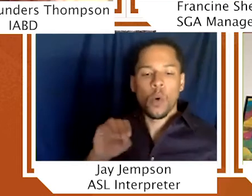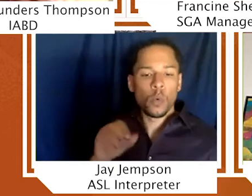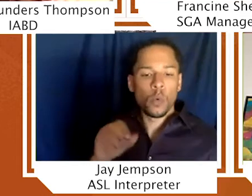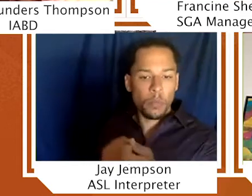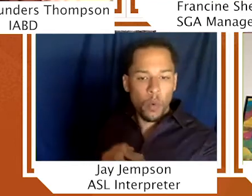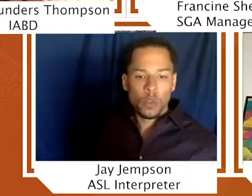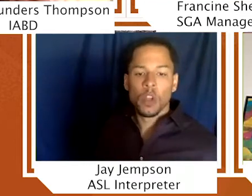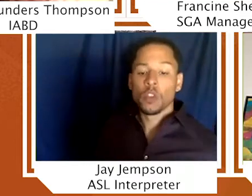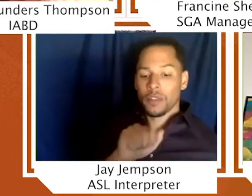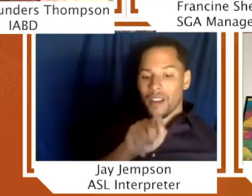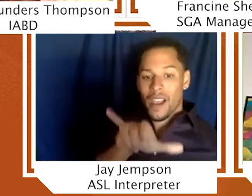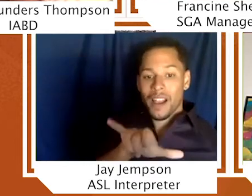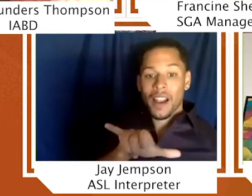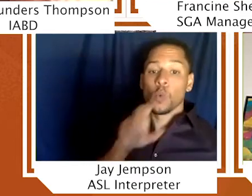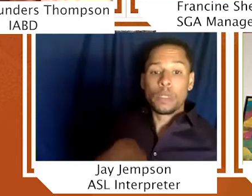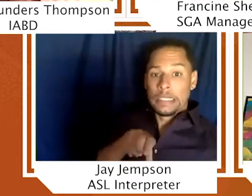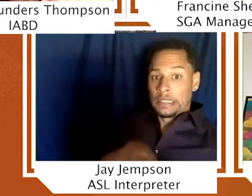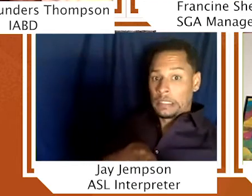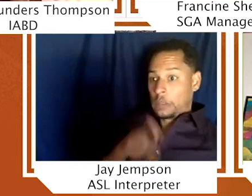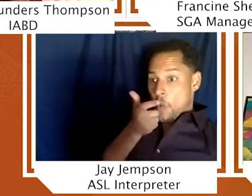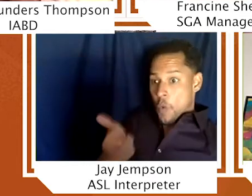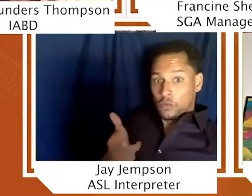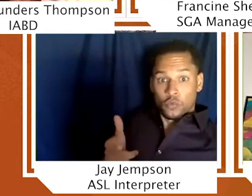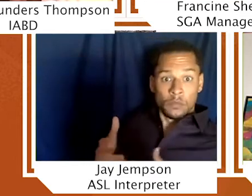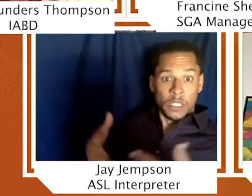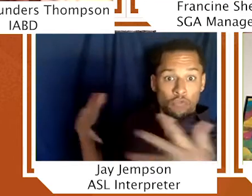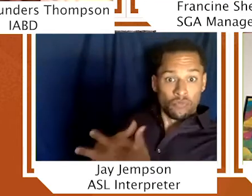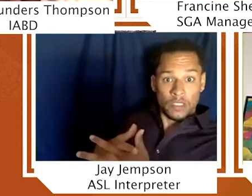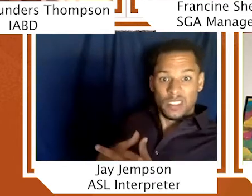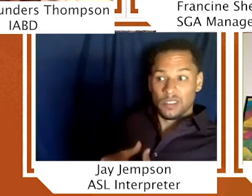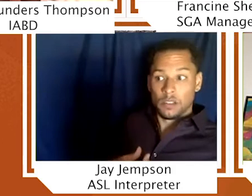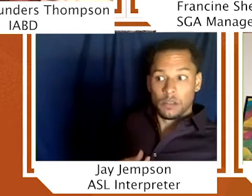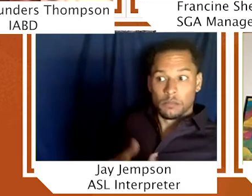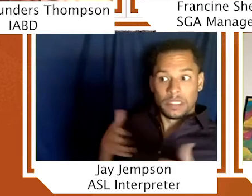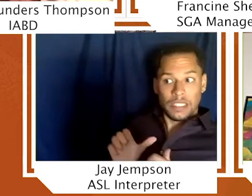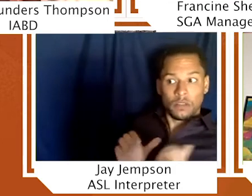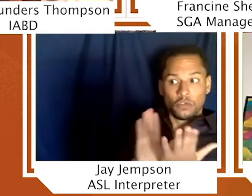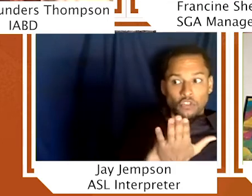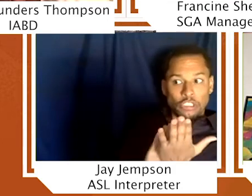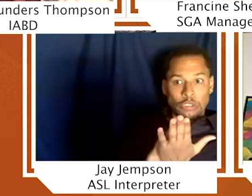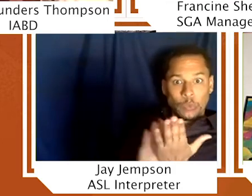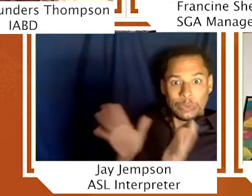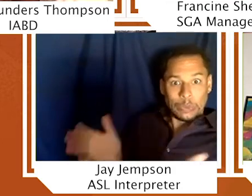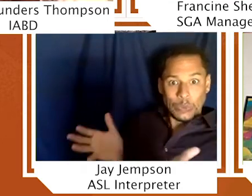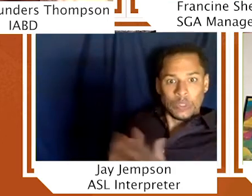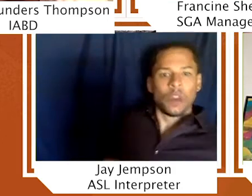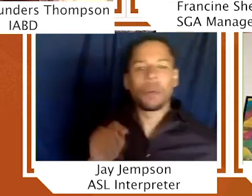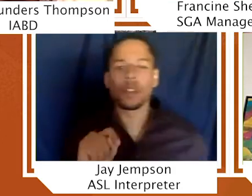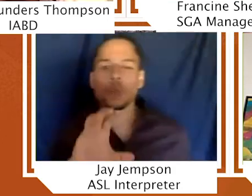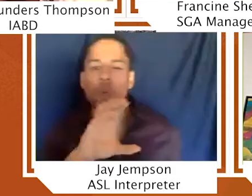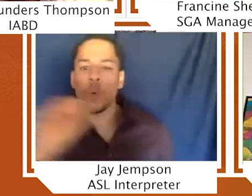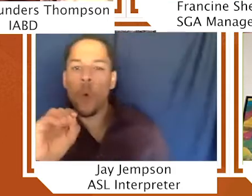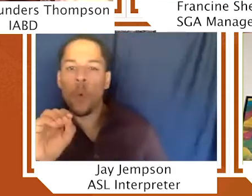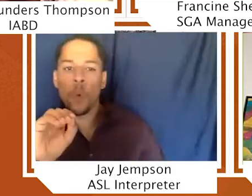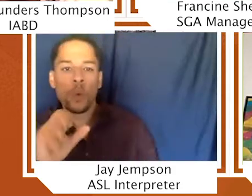actor contributor to that, you know? Yes. Immediately, risk.